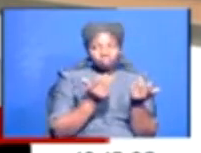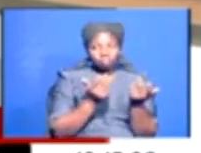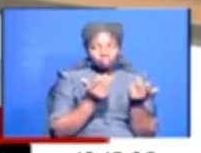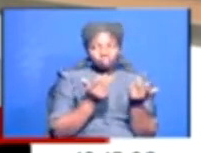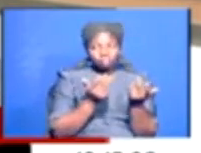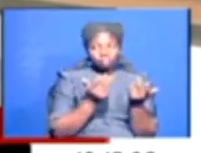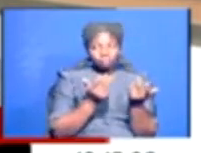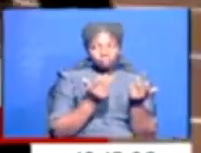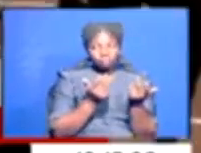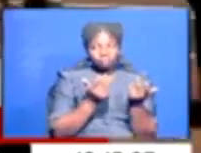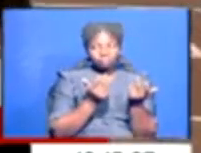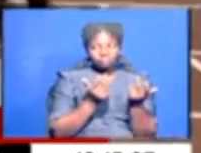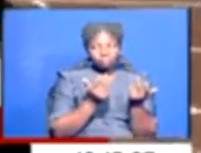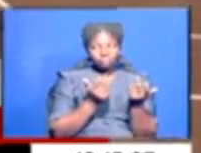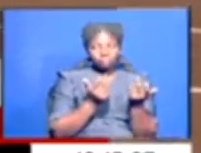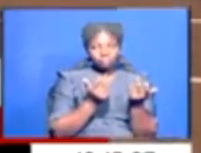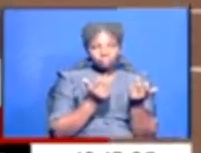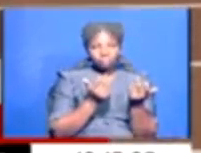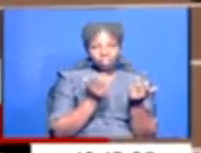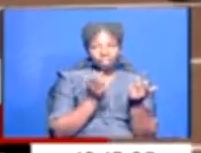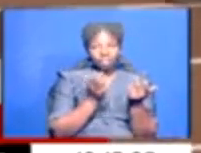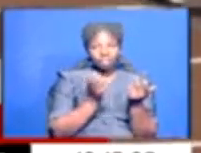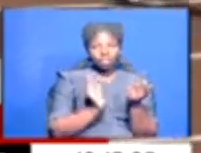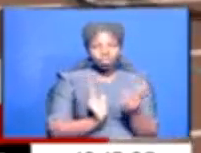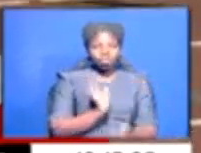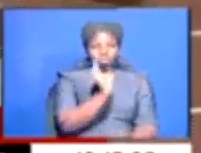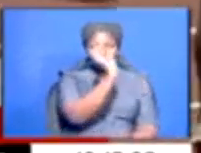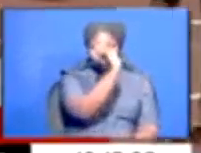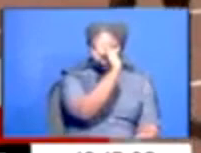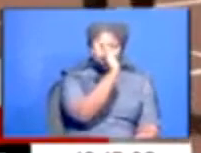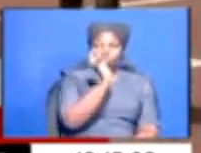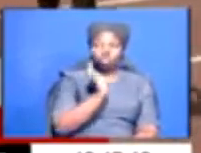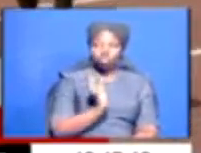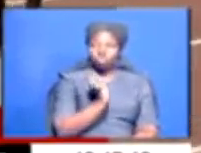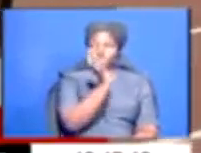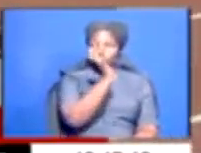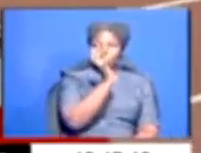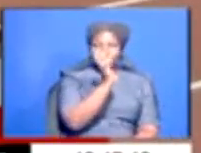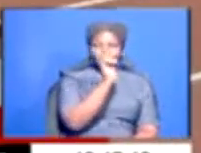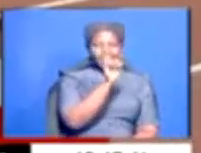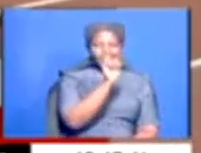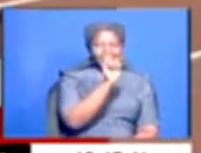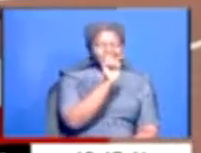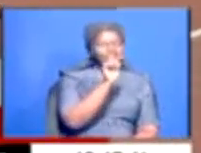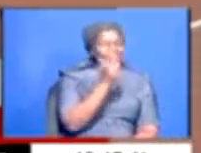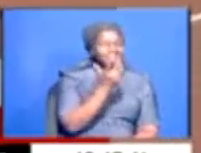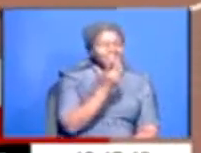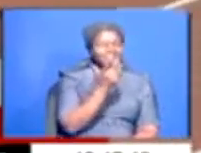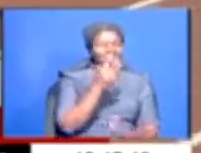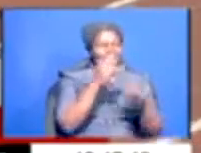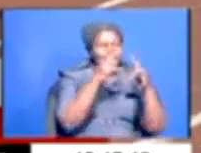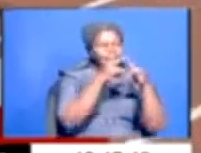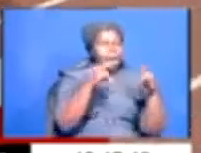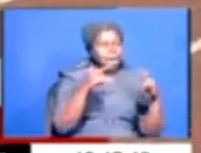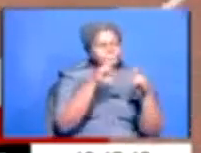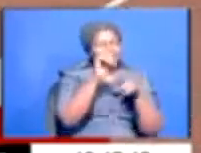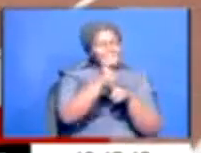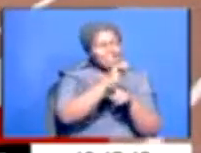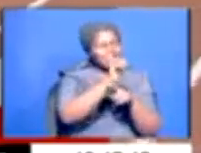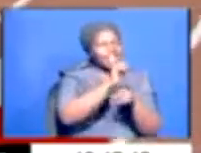when we talk about this shot put, how have these camps helped you when it comes to your technique?